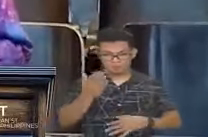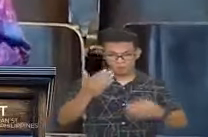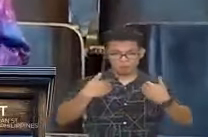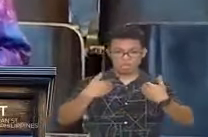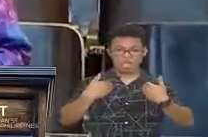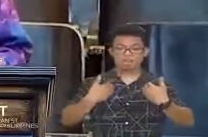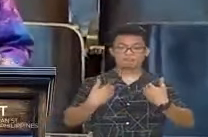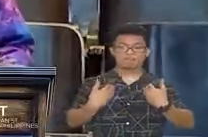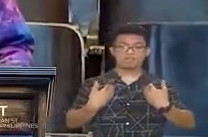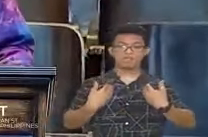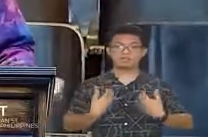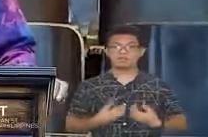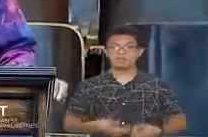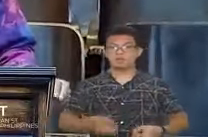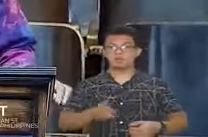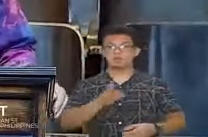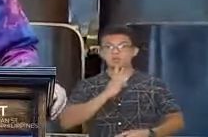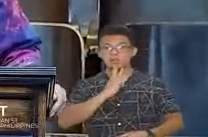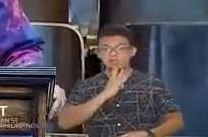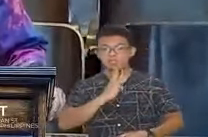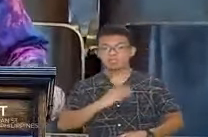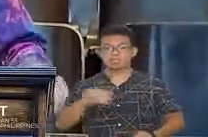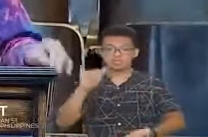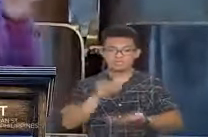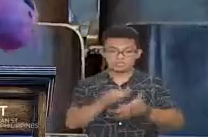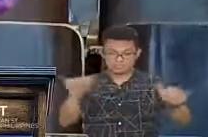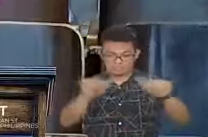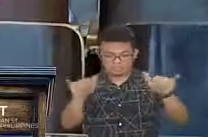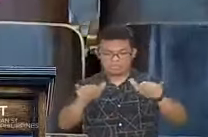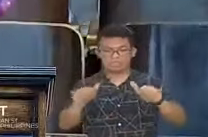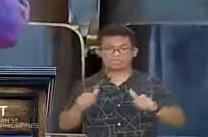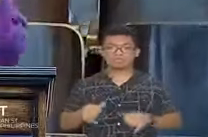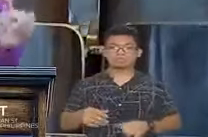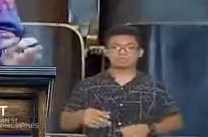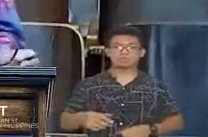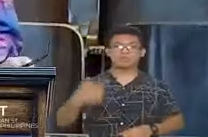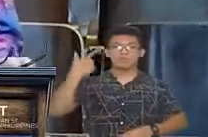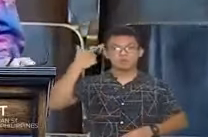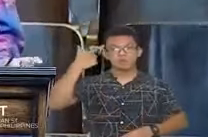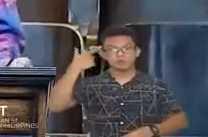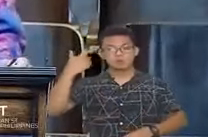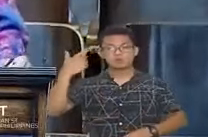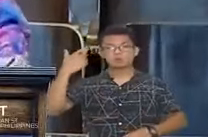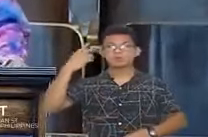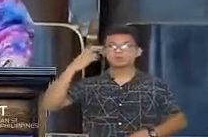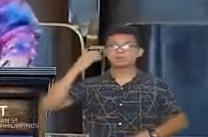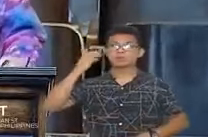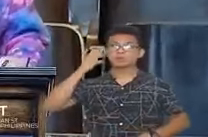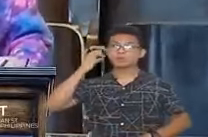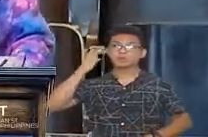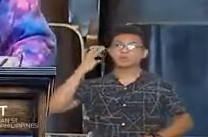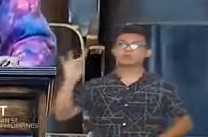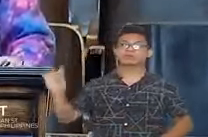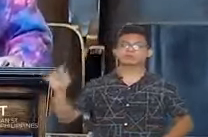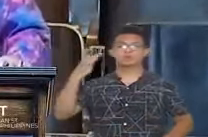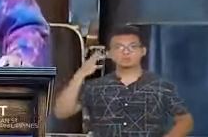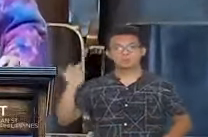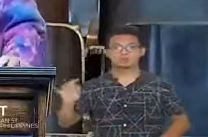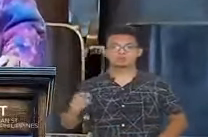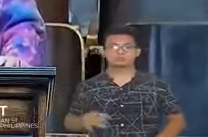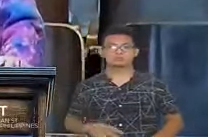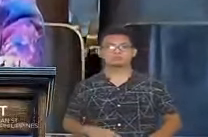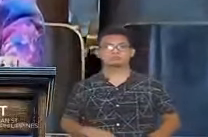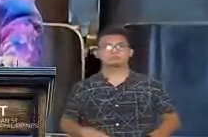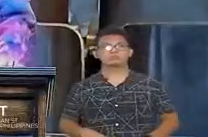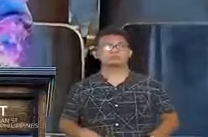have a gallon of water, that's a possession like gold. During the Odet, doon na dito sa amo sa